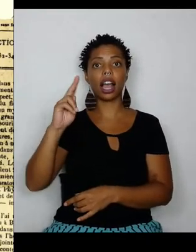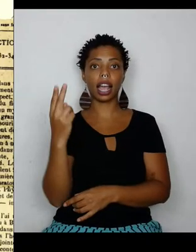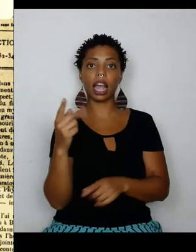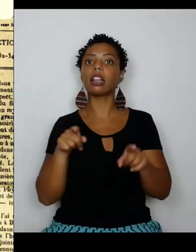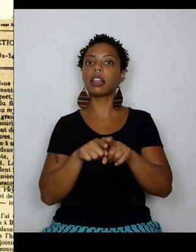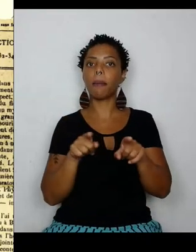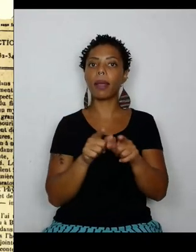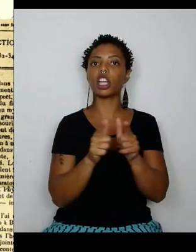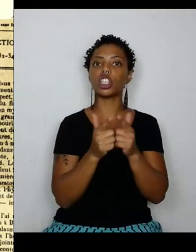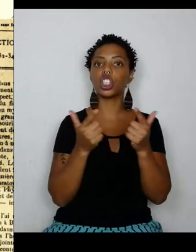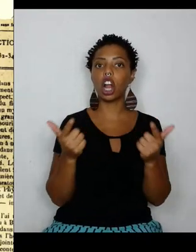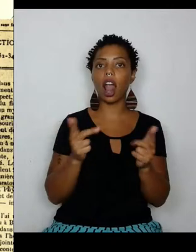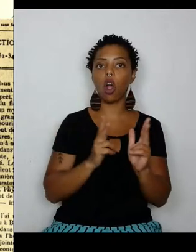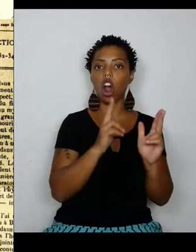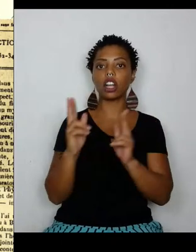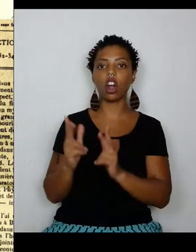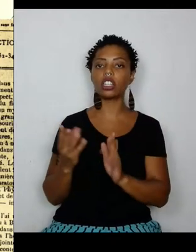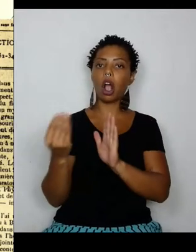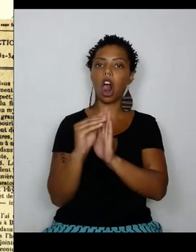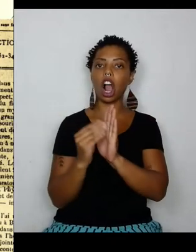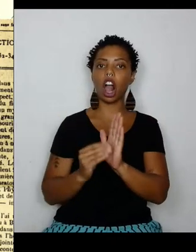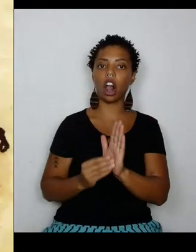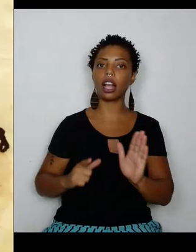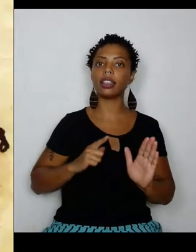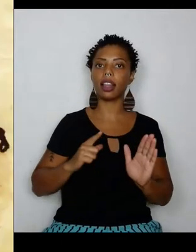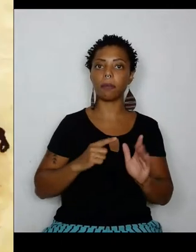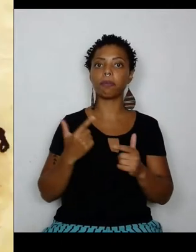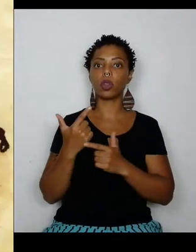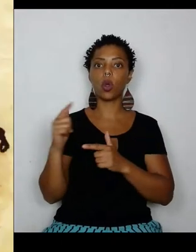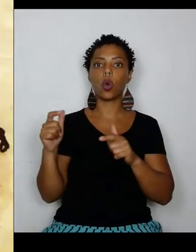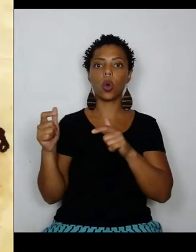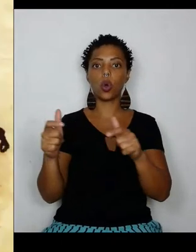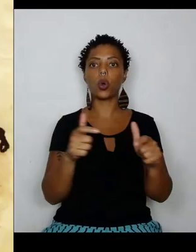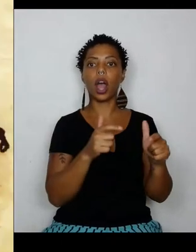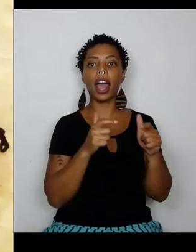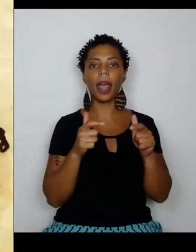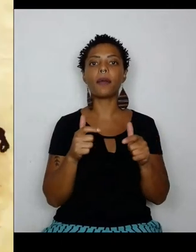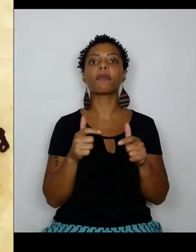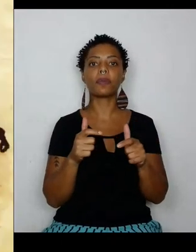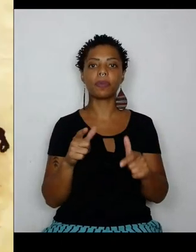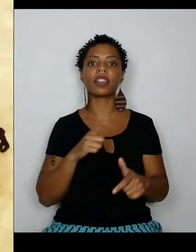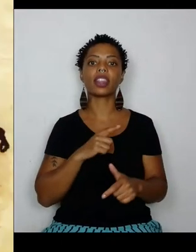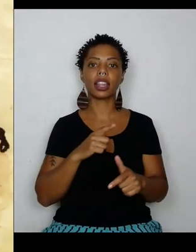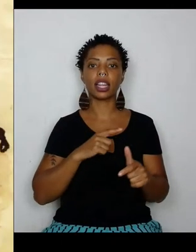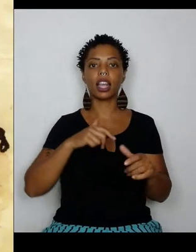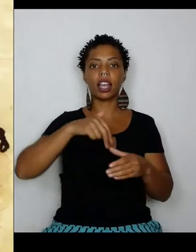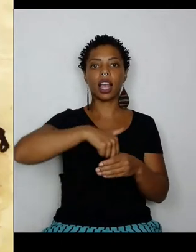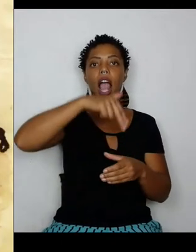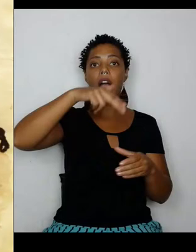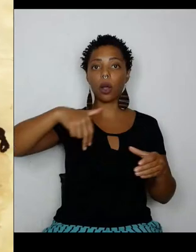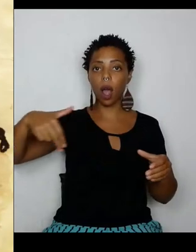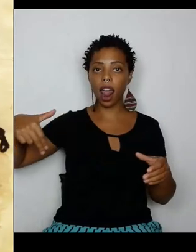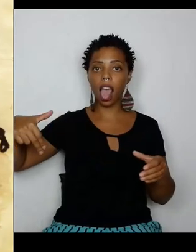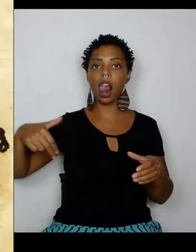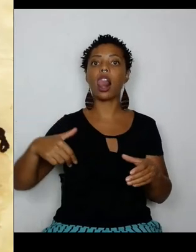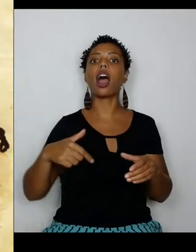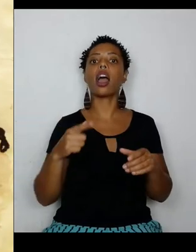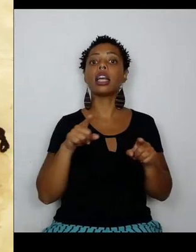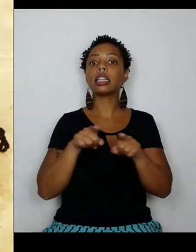elsewhere we see it in watercolors alongside pasted in photographs and woodcuts